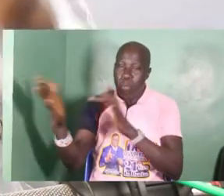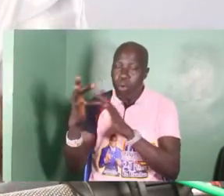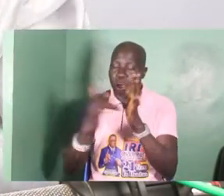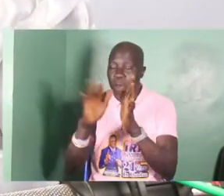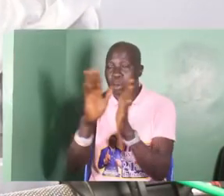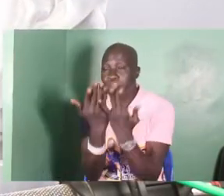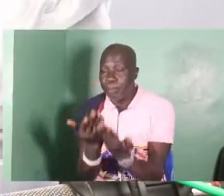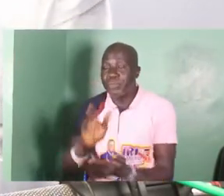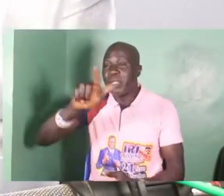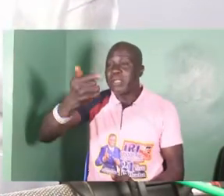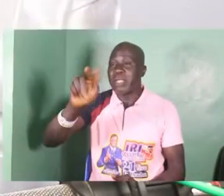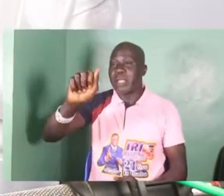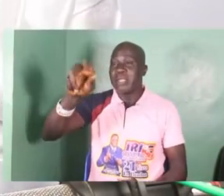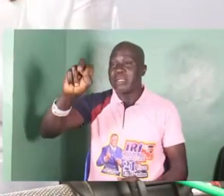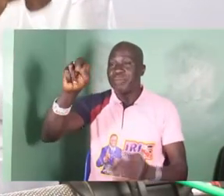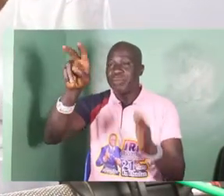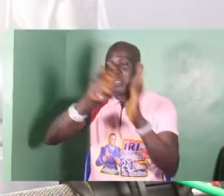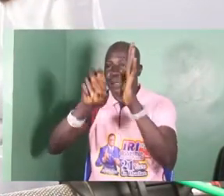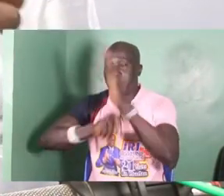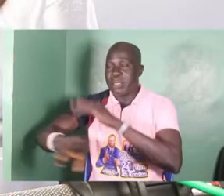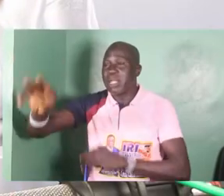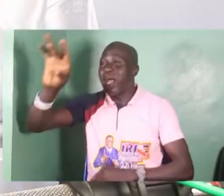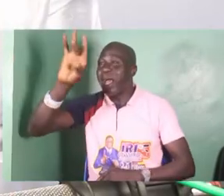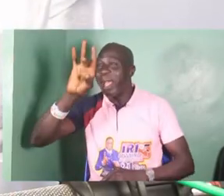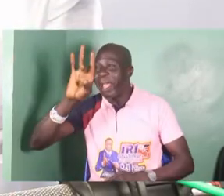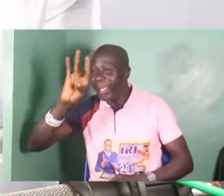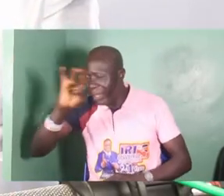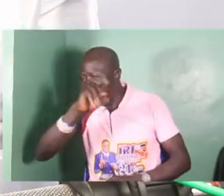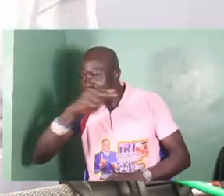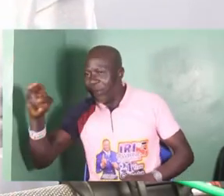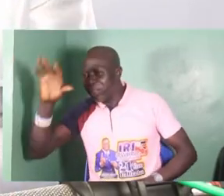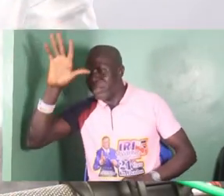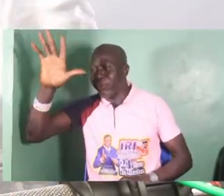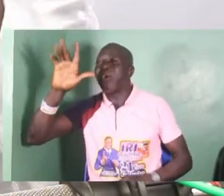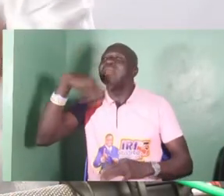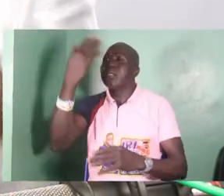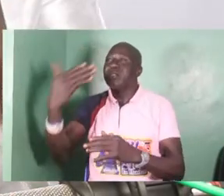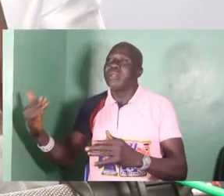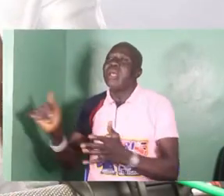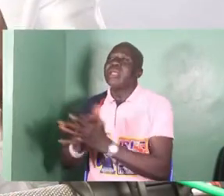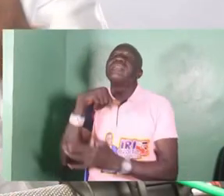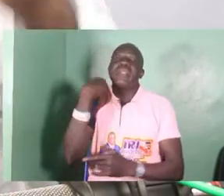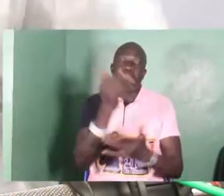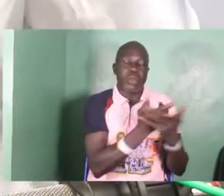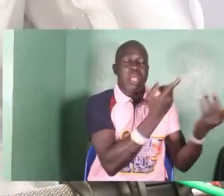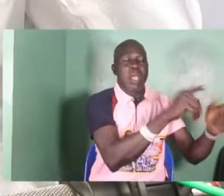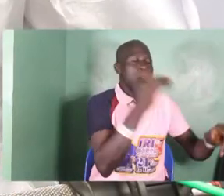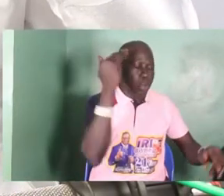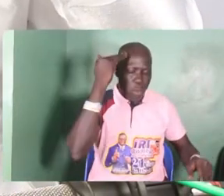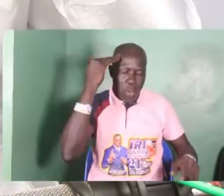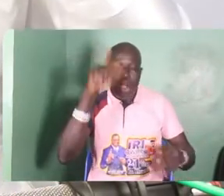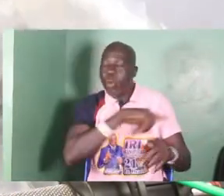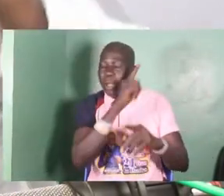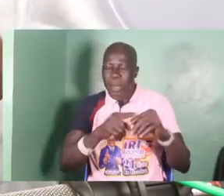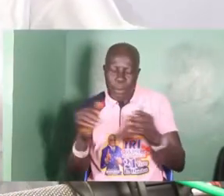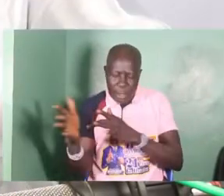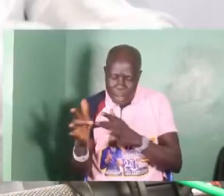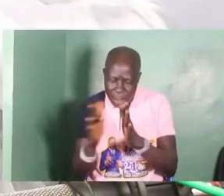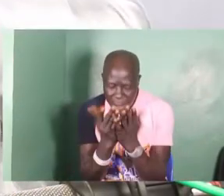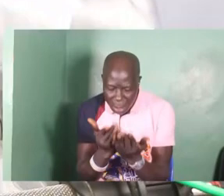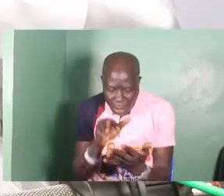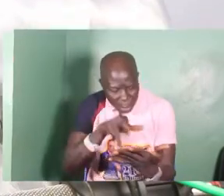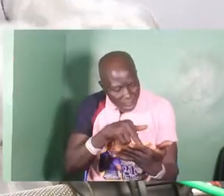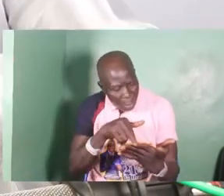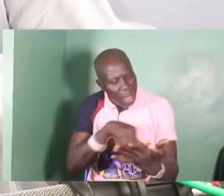you can go. Genesis chapter 8. Oh, I said, can we talk again? Then I said something. Timo Sakesi. When I was reading